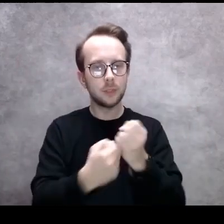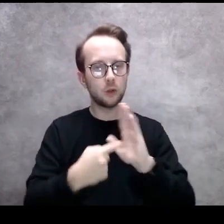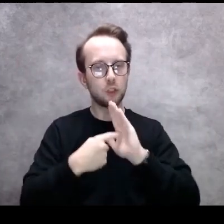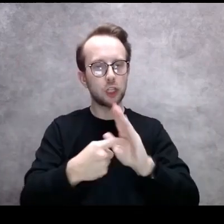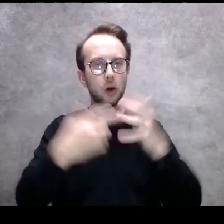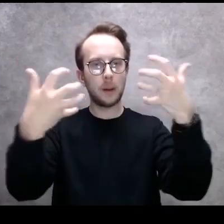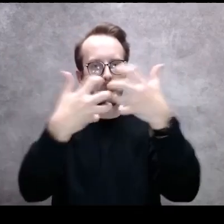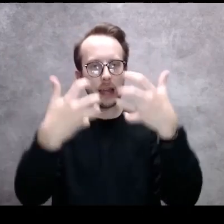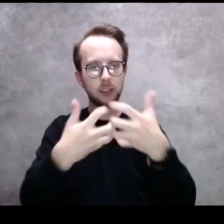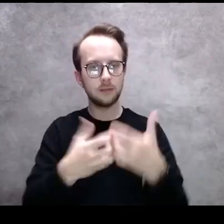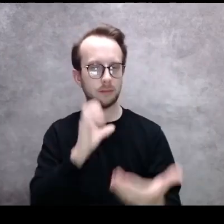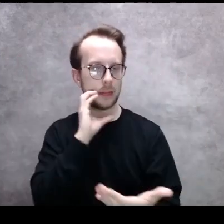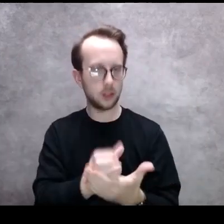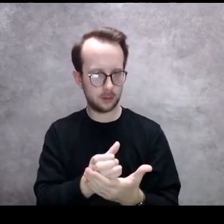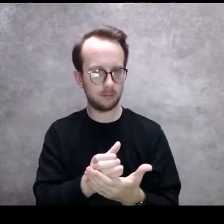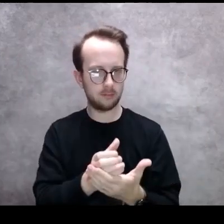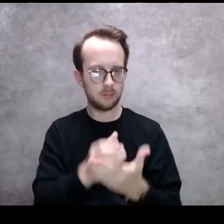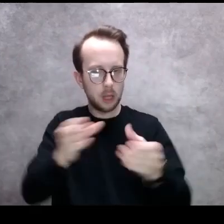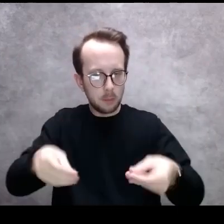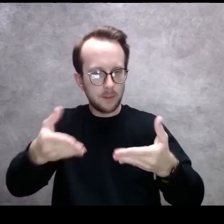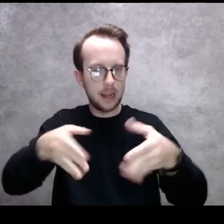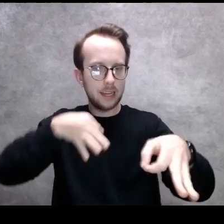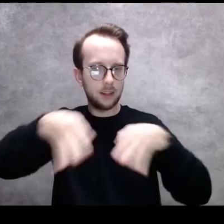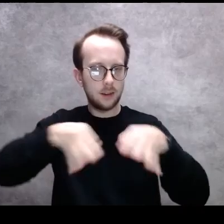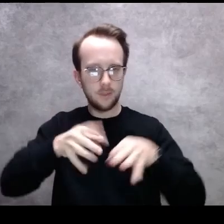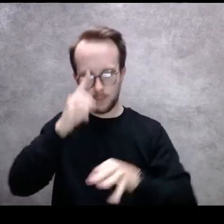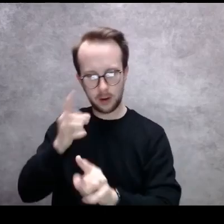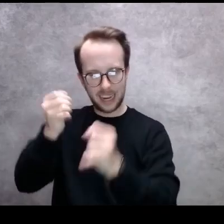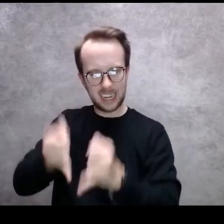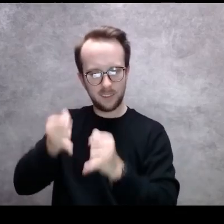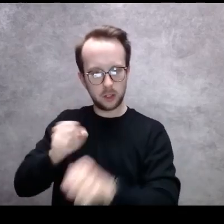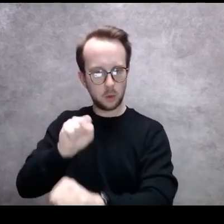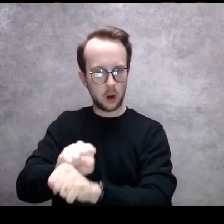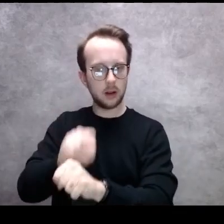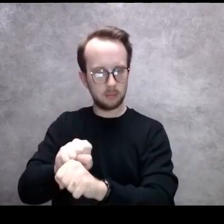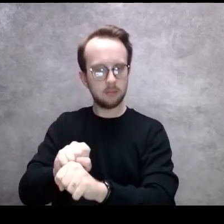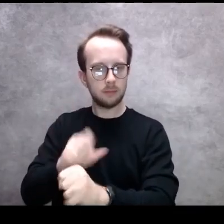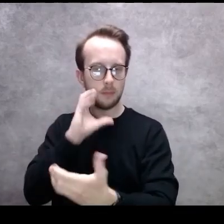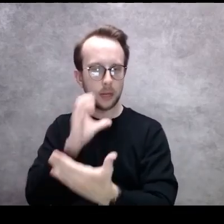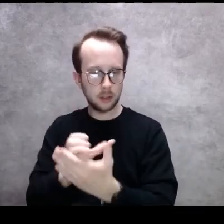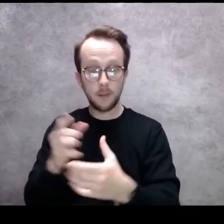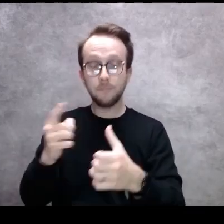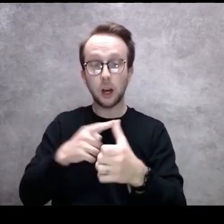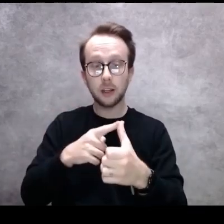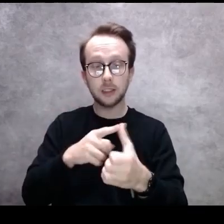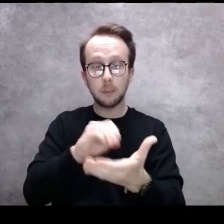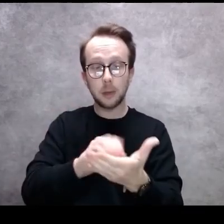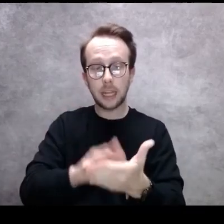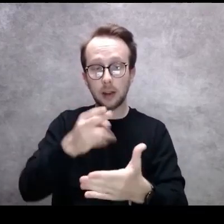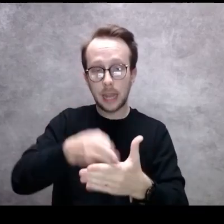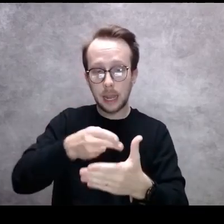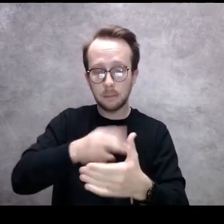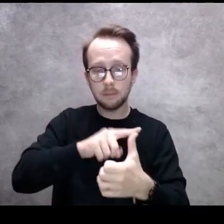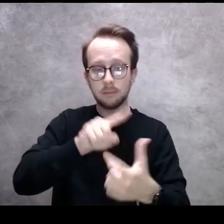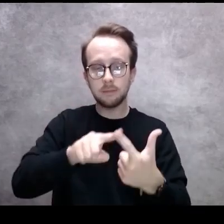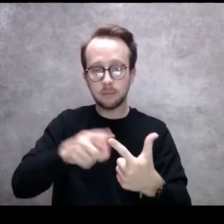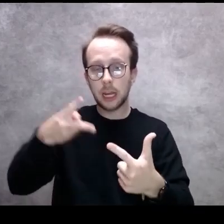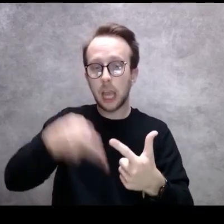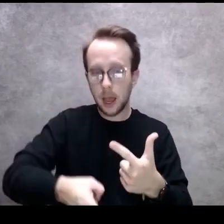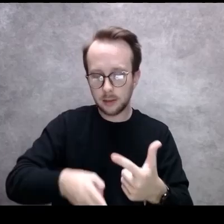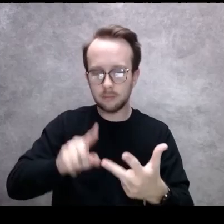when giving a direction for an individual work task, such as first write your name, then cut, then